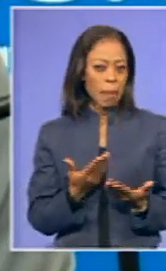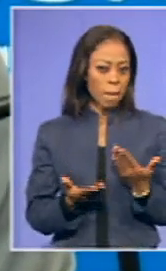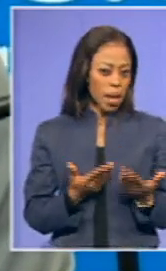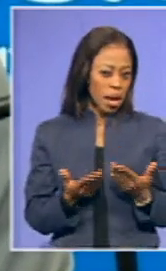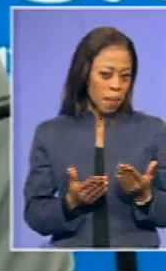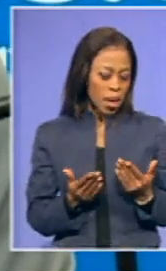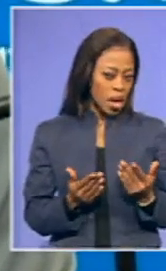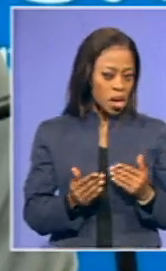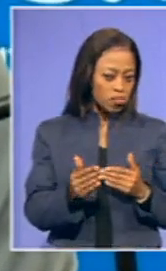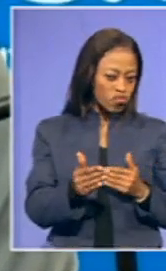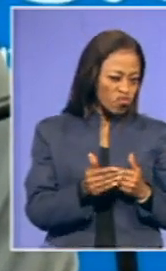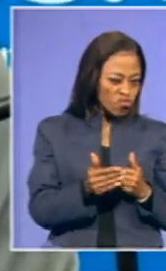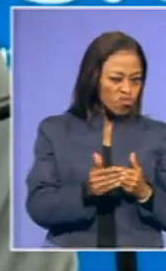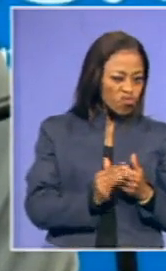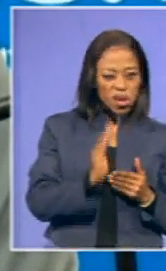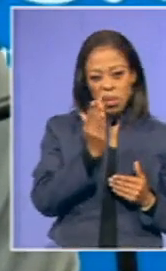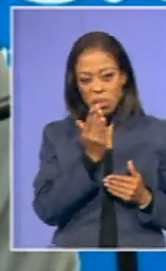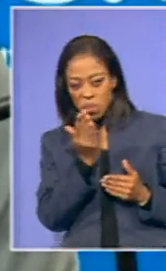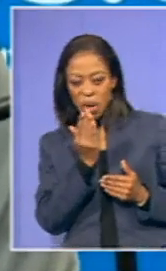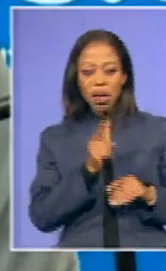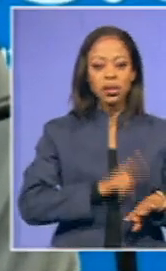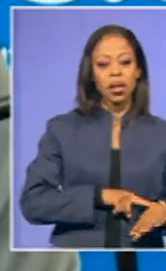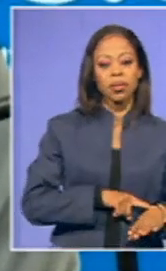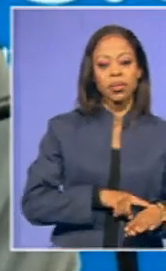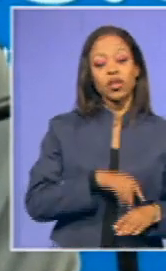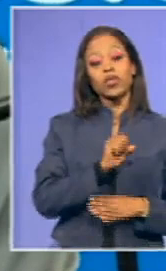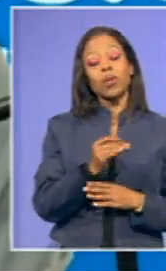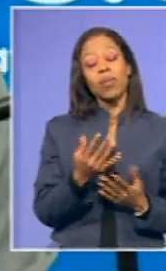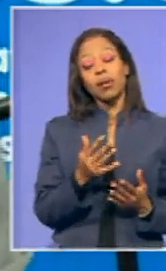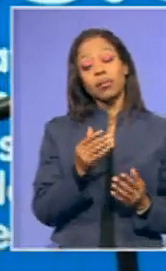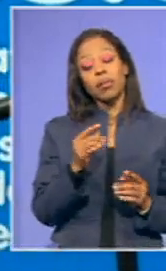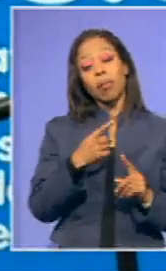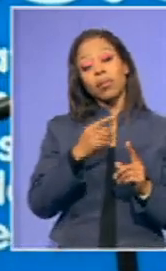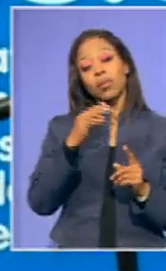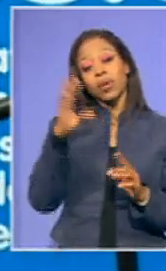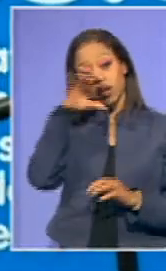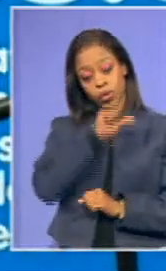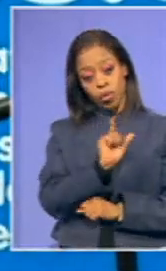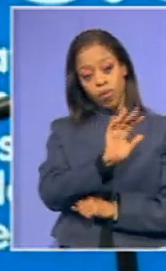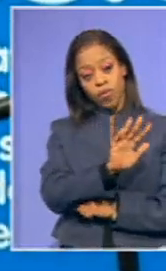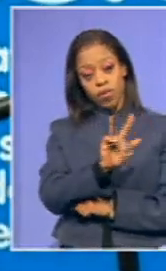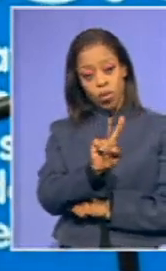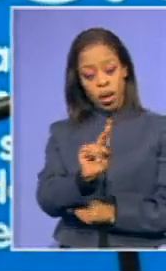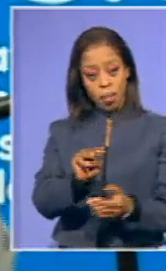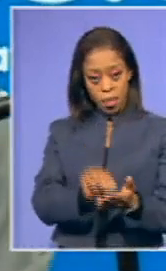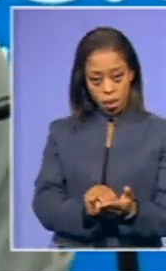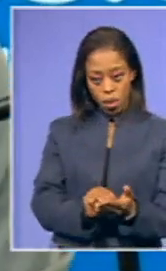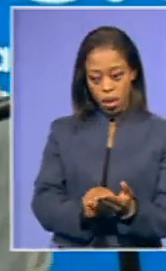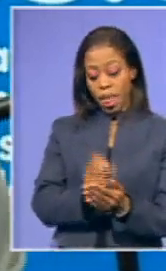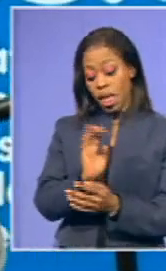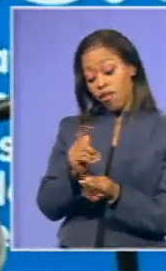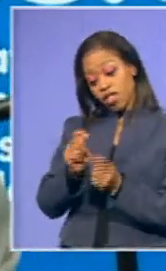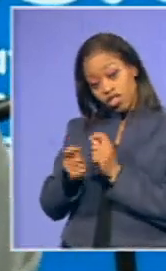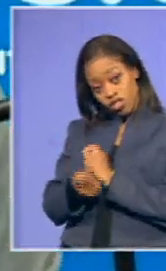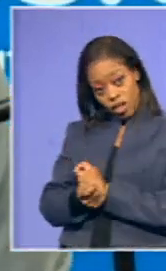time to much earlier? So for now, we're estimating 51 million. Whenever the cost changes, we will